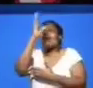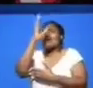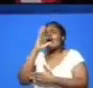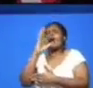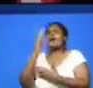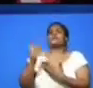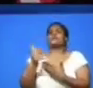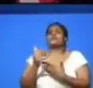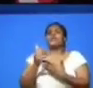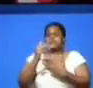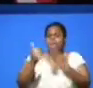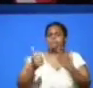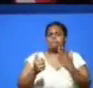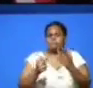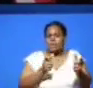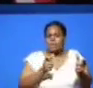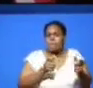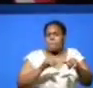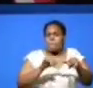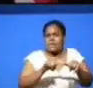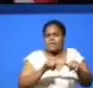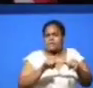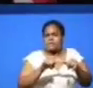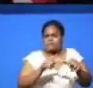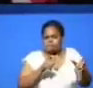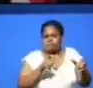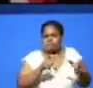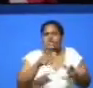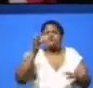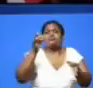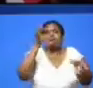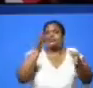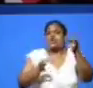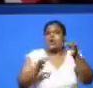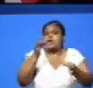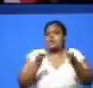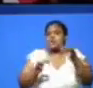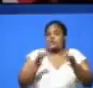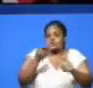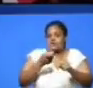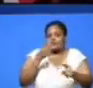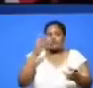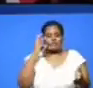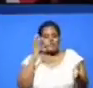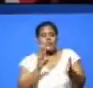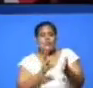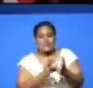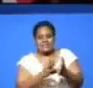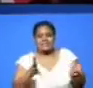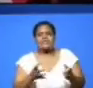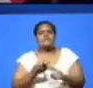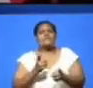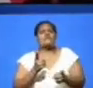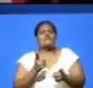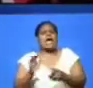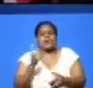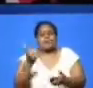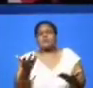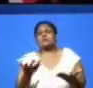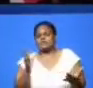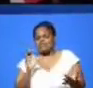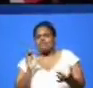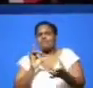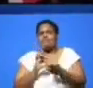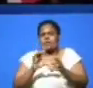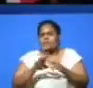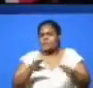the standard of these two witnesses anyone who claimed to be his child. The issue here